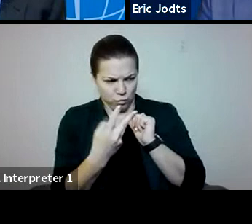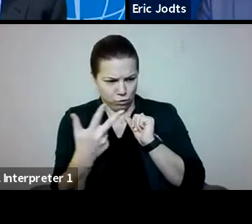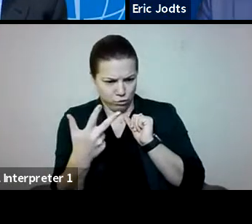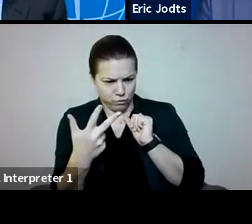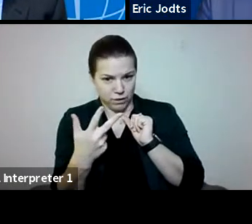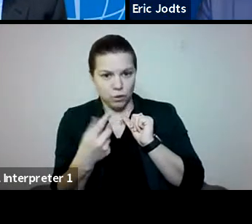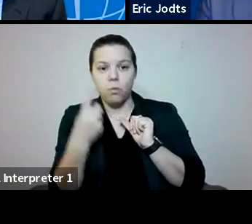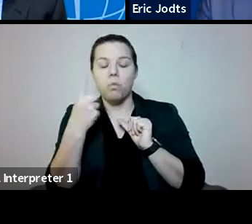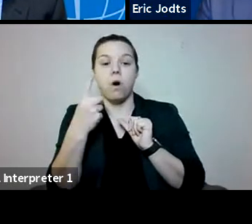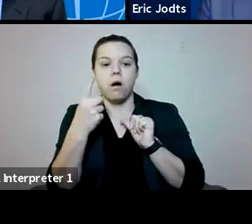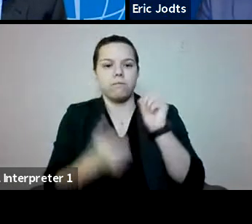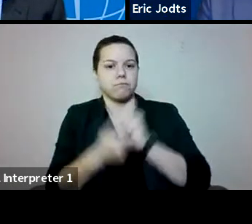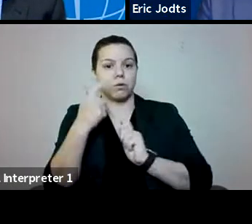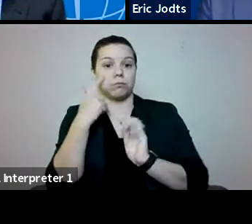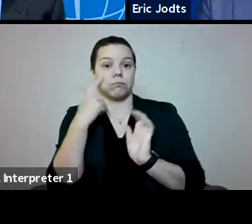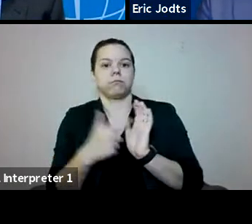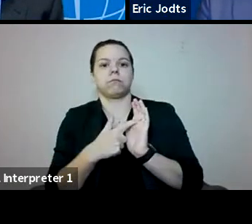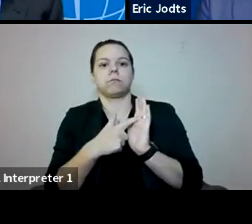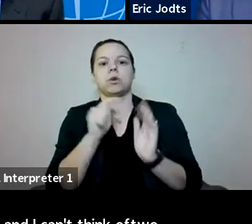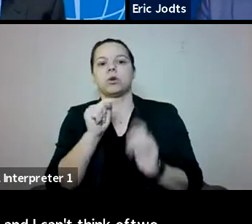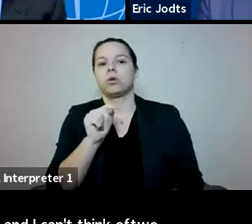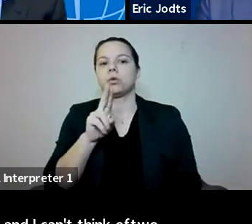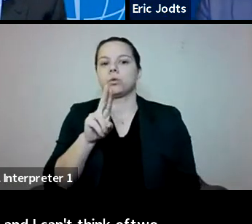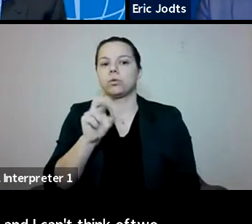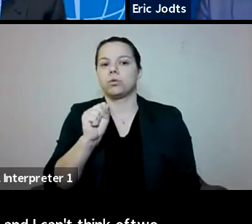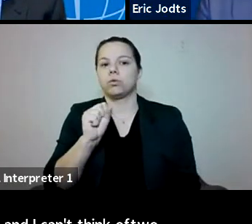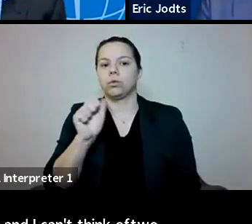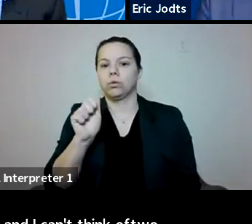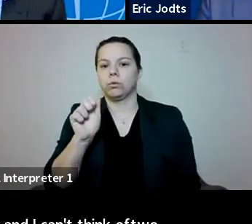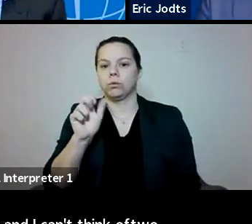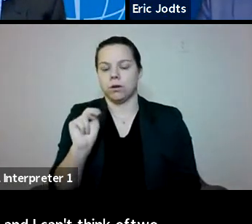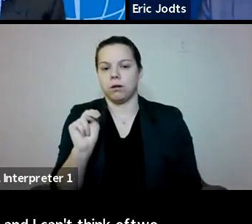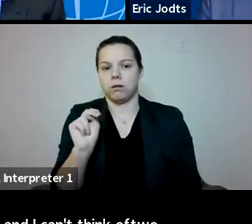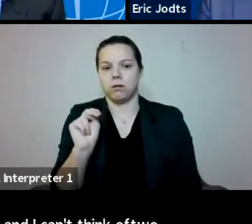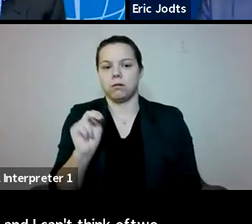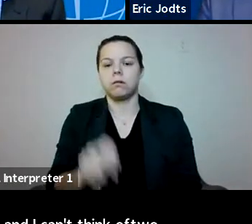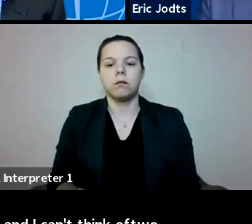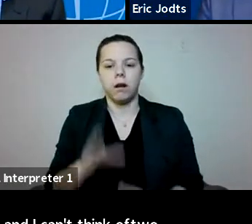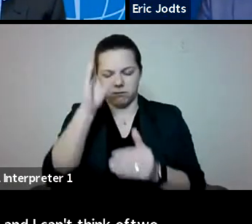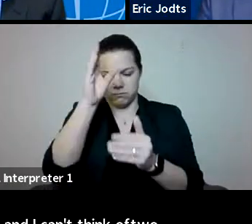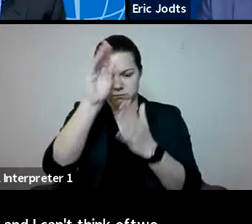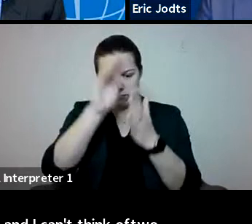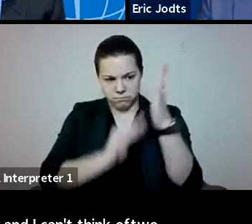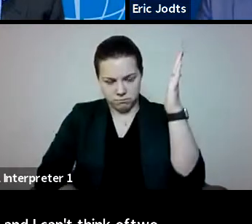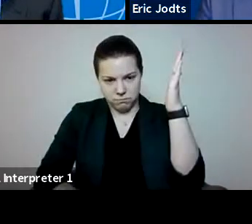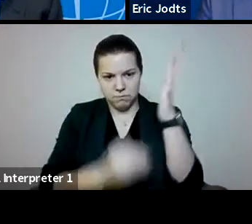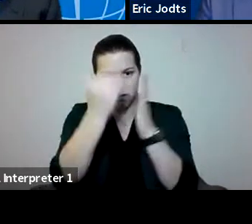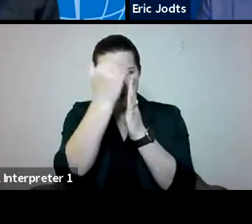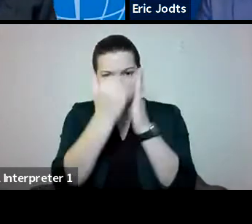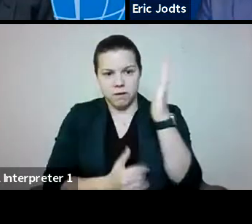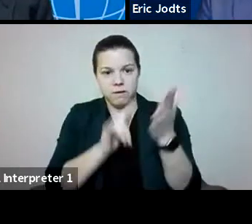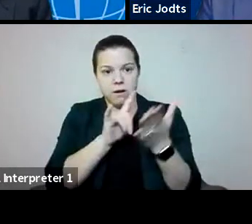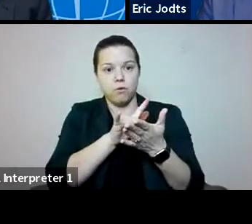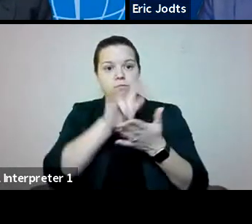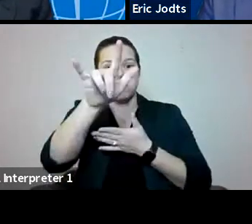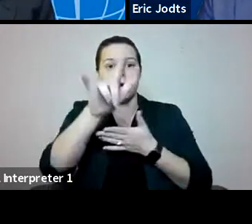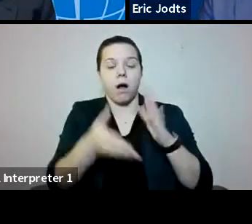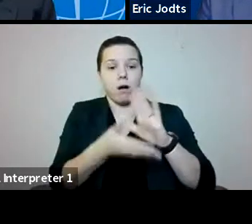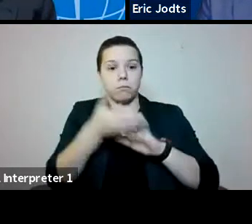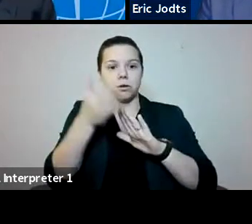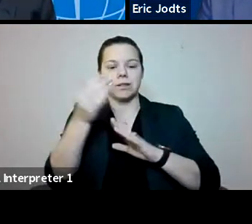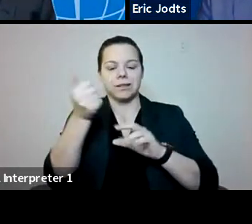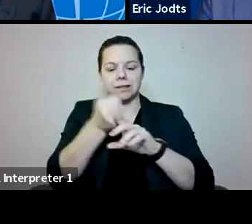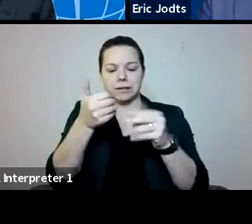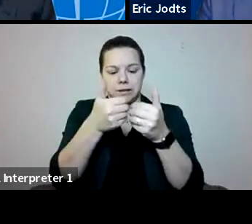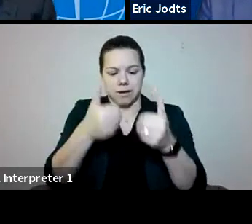that sticks out in my mind is Tucson. And a complete list of aircraft operations is broken out by